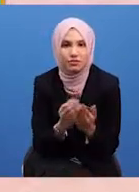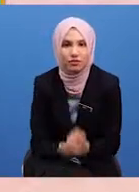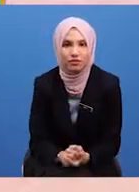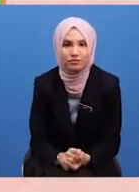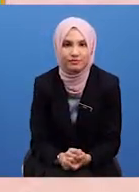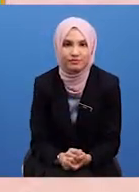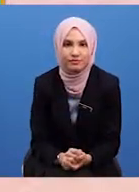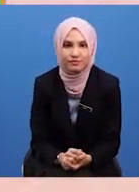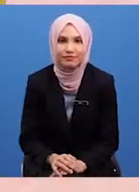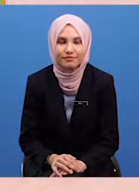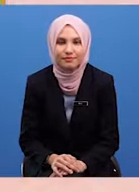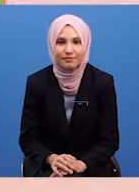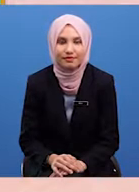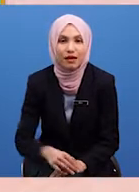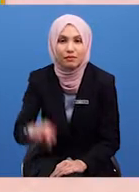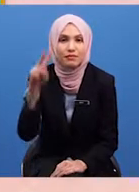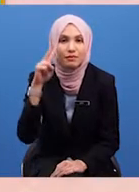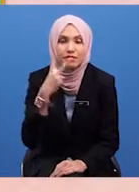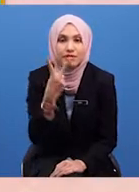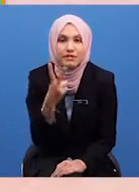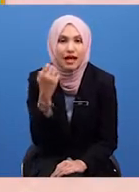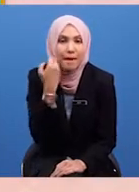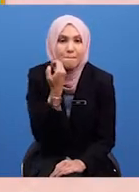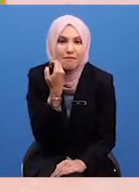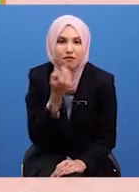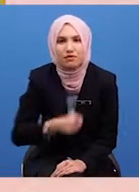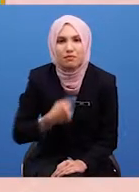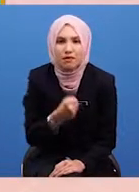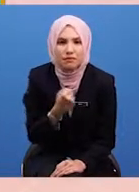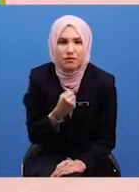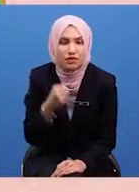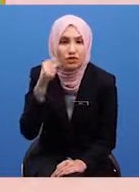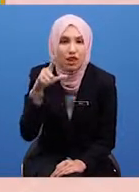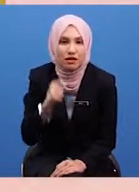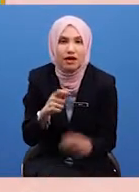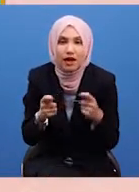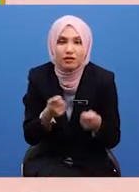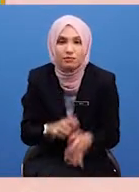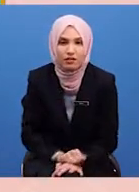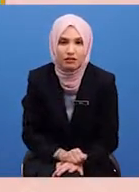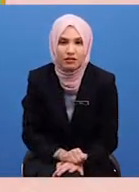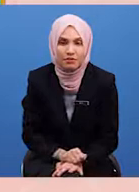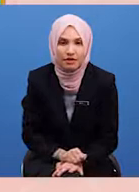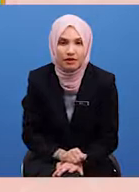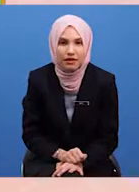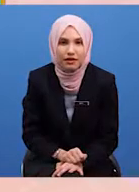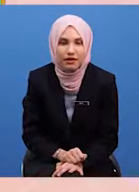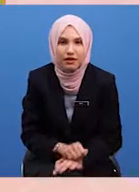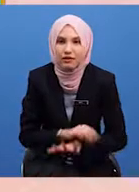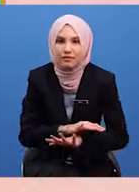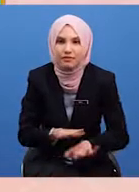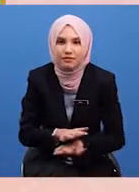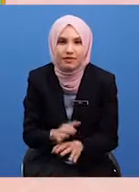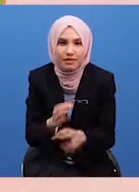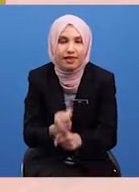book. Mr. Velos seems embarrassed and apologizes to Lin. He explains that Joff may